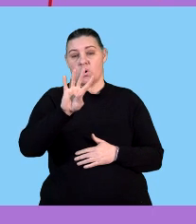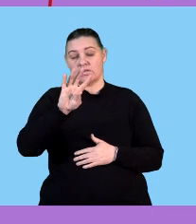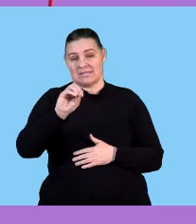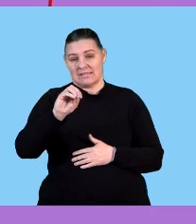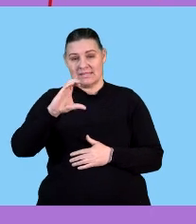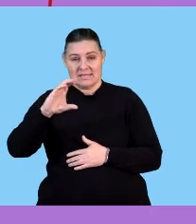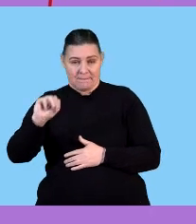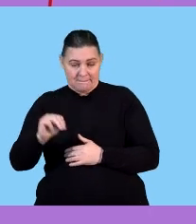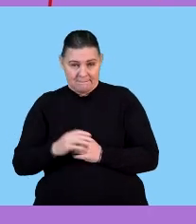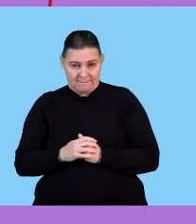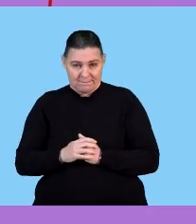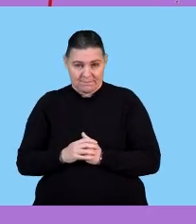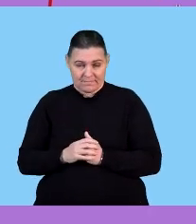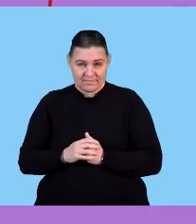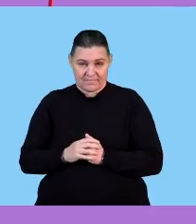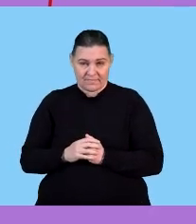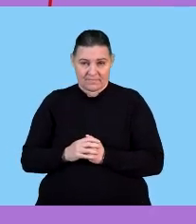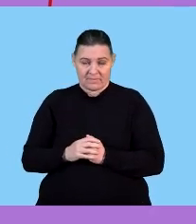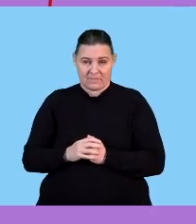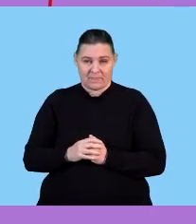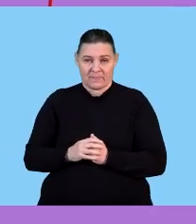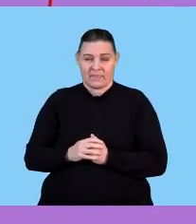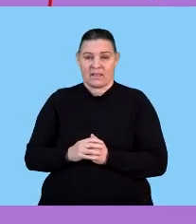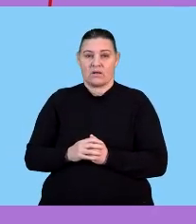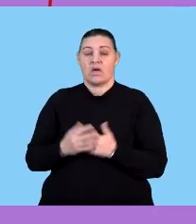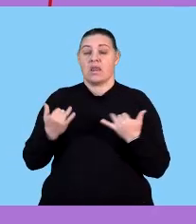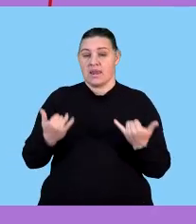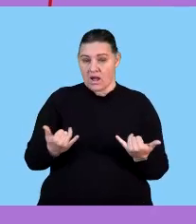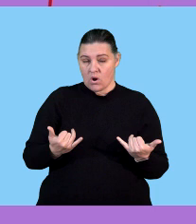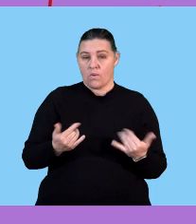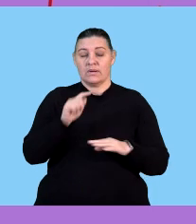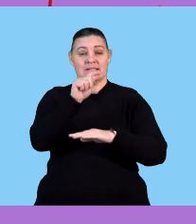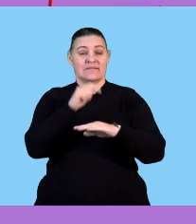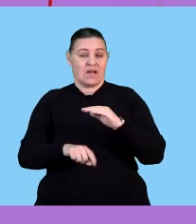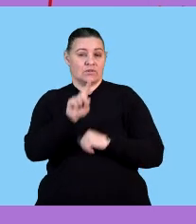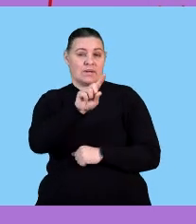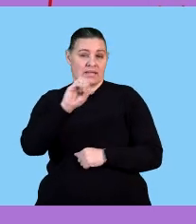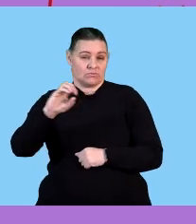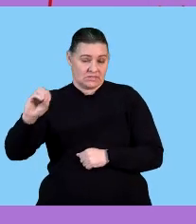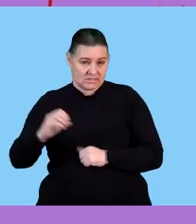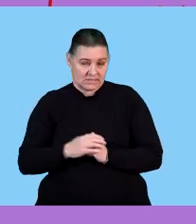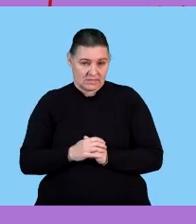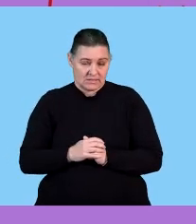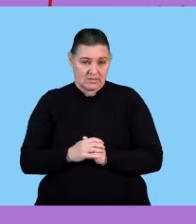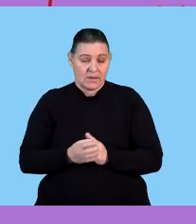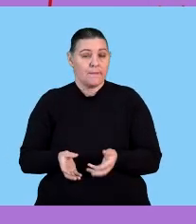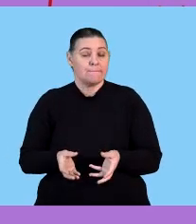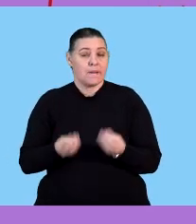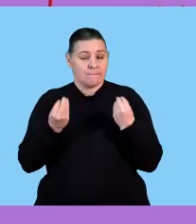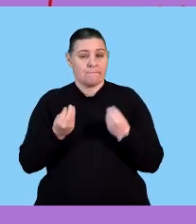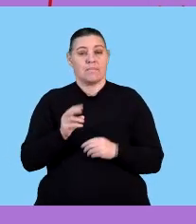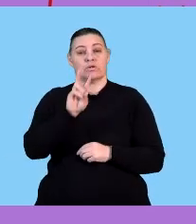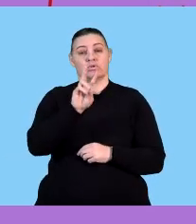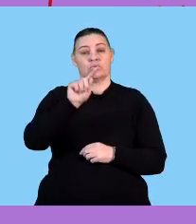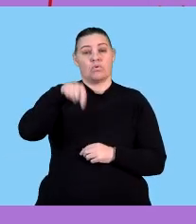240 centimeters. All right. Oh, I ran out a little space there. So now we've got to divide by 100. And that gives